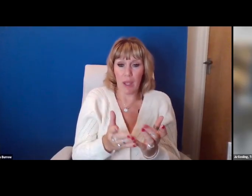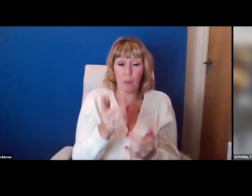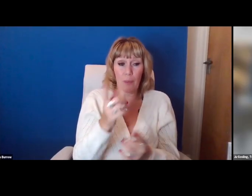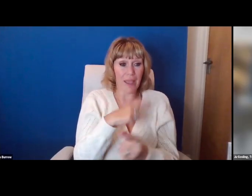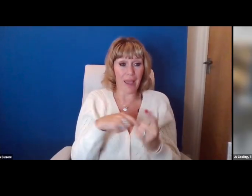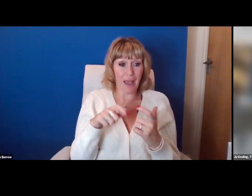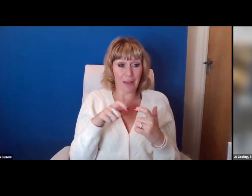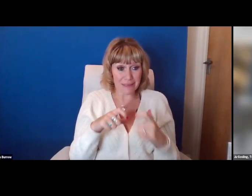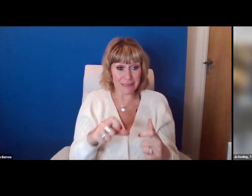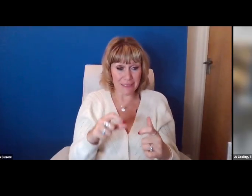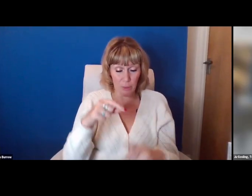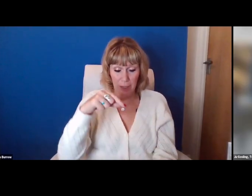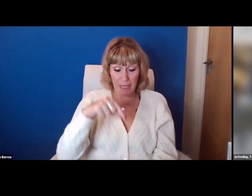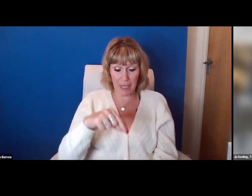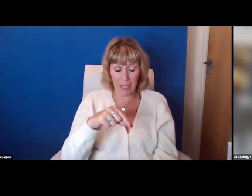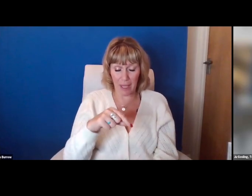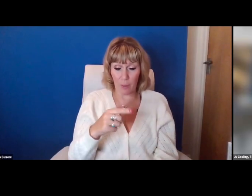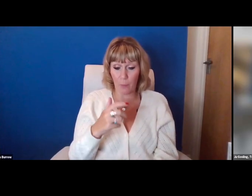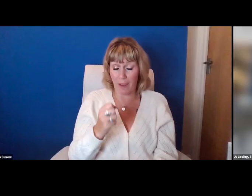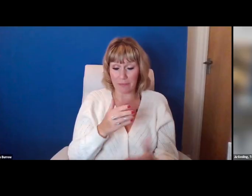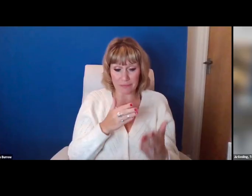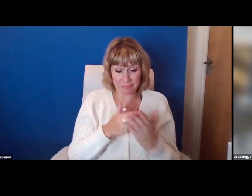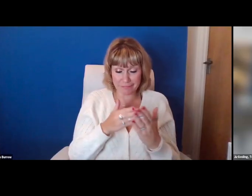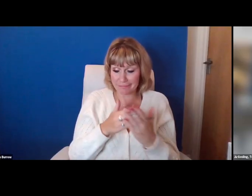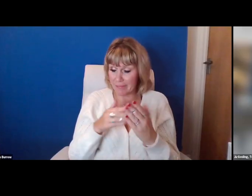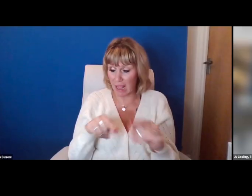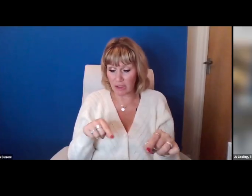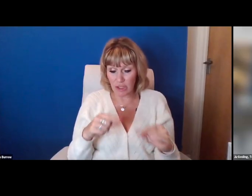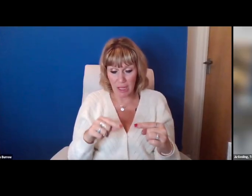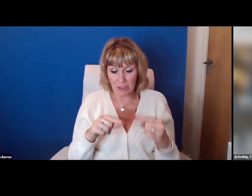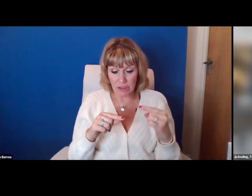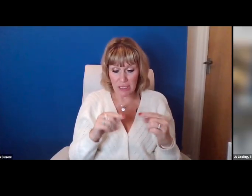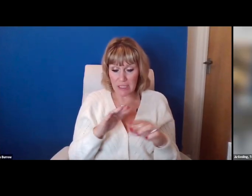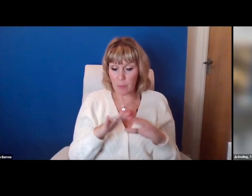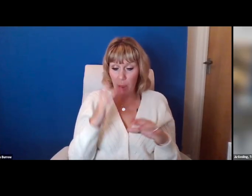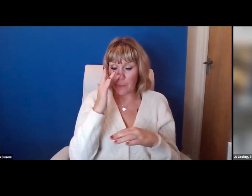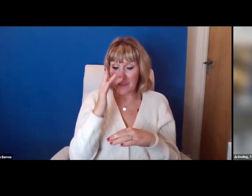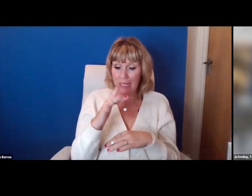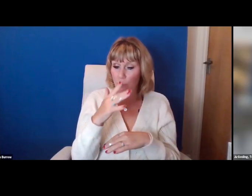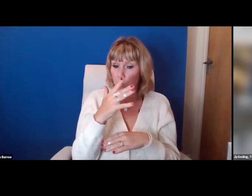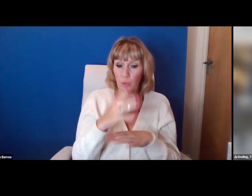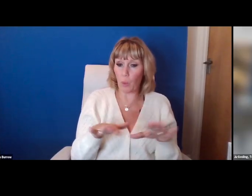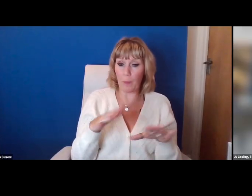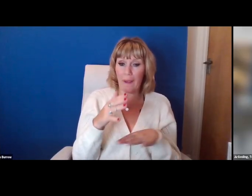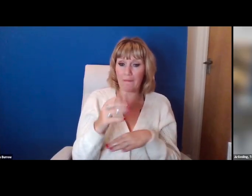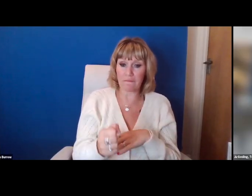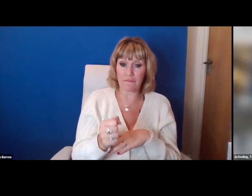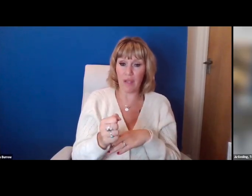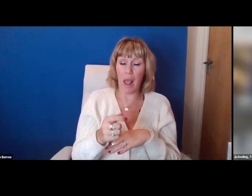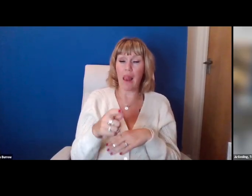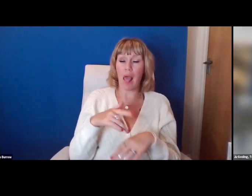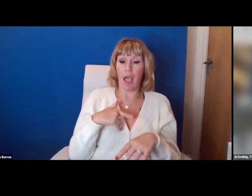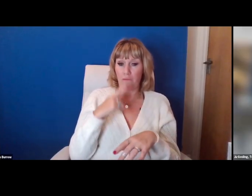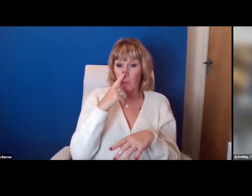You know, we face our challenges. We're not pretending that we don't. Life can be very difficult for us, but